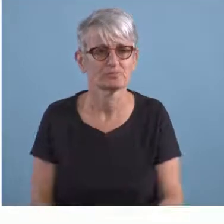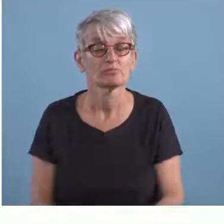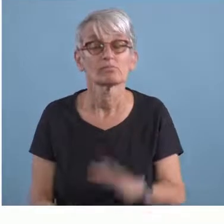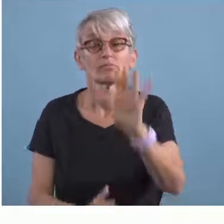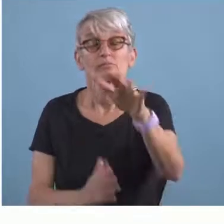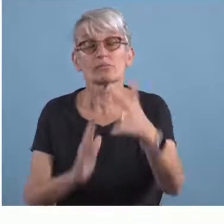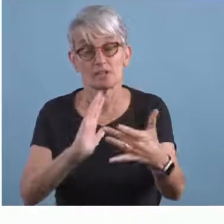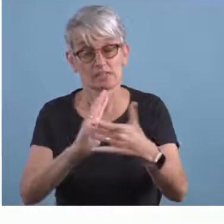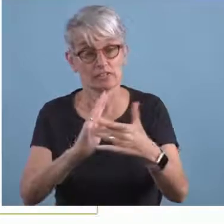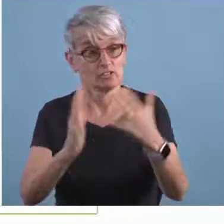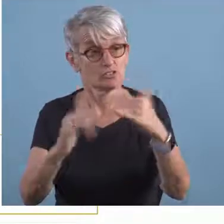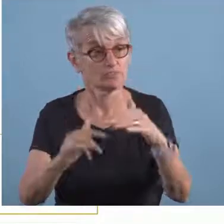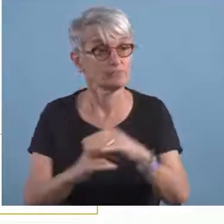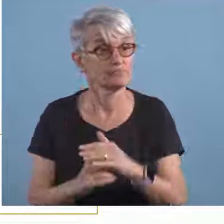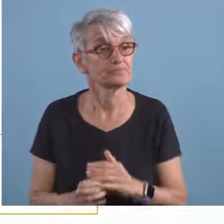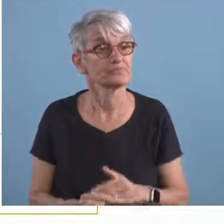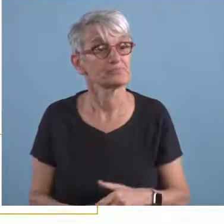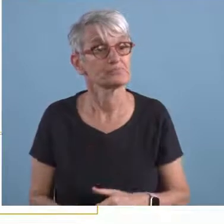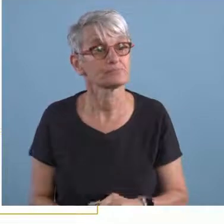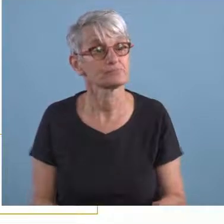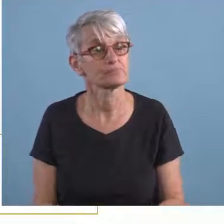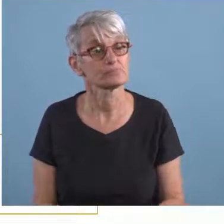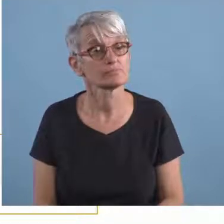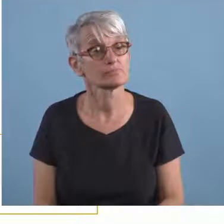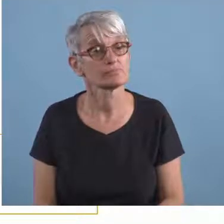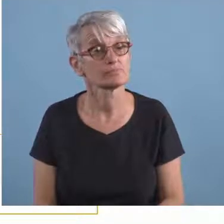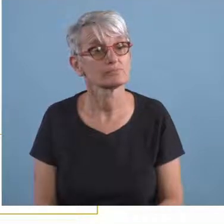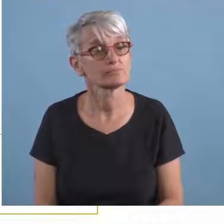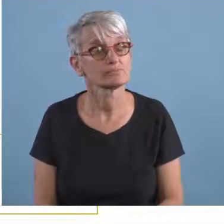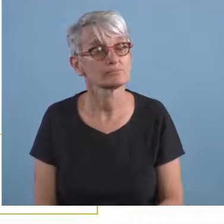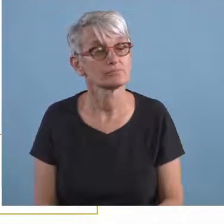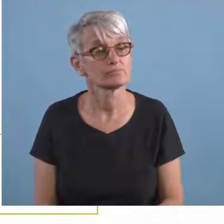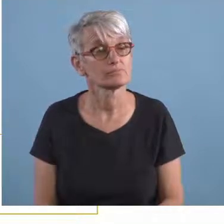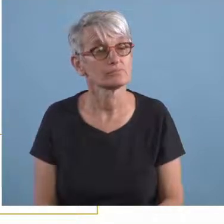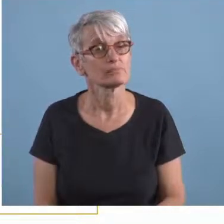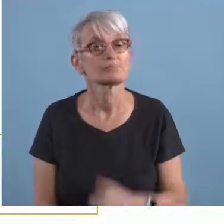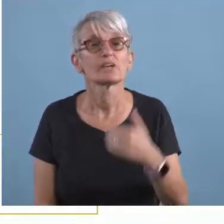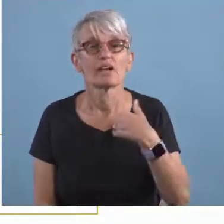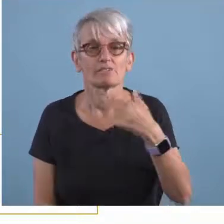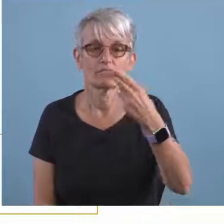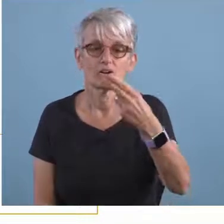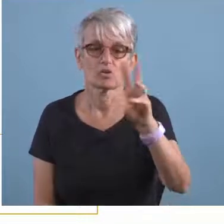technology, next slide. We have, as I've been mentioning, hardware,